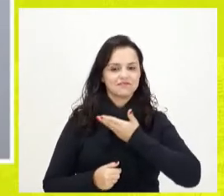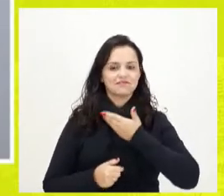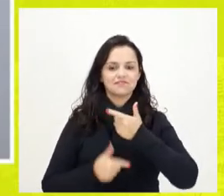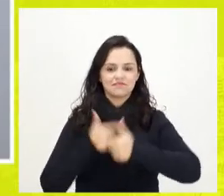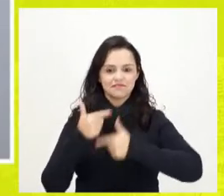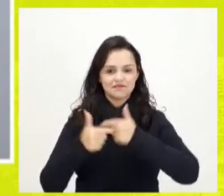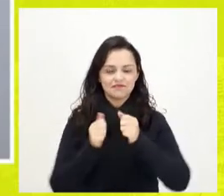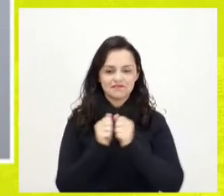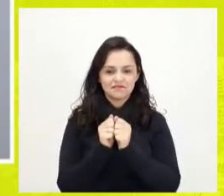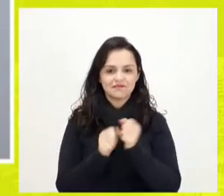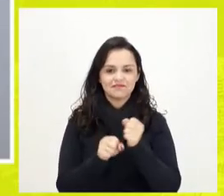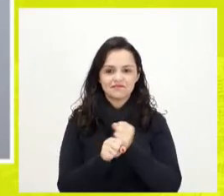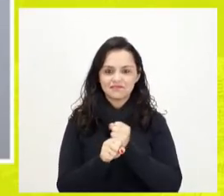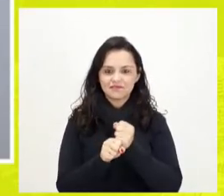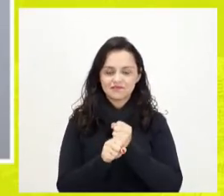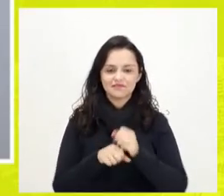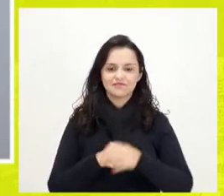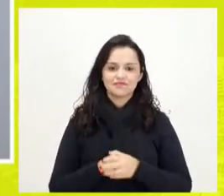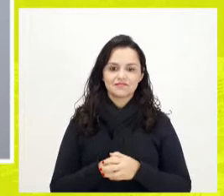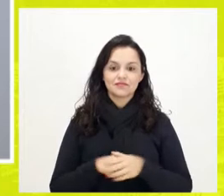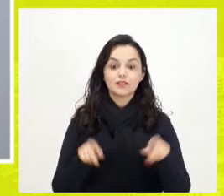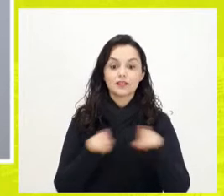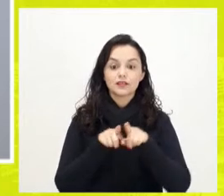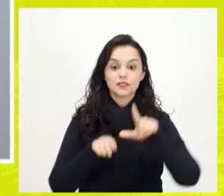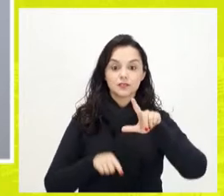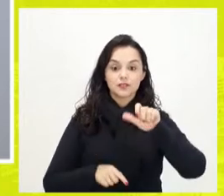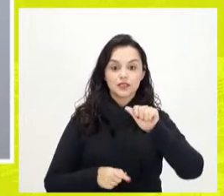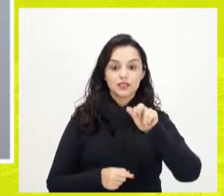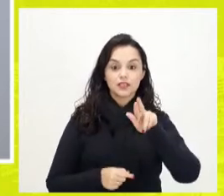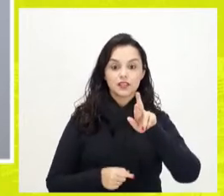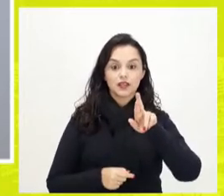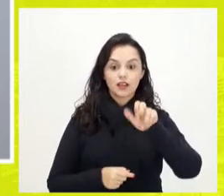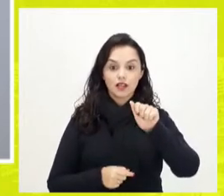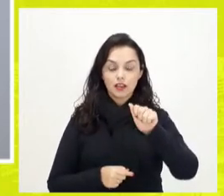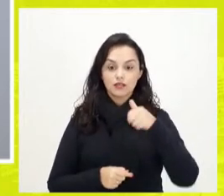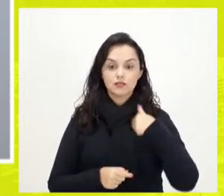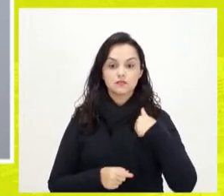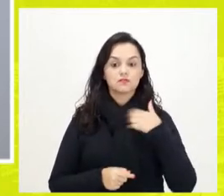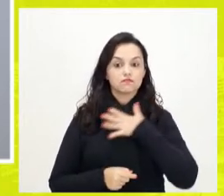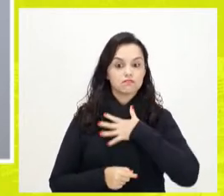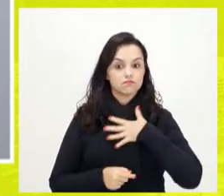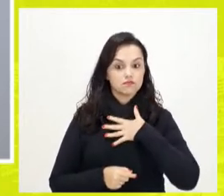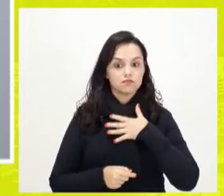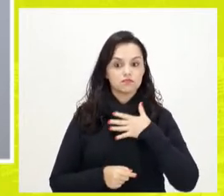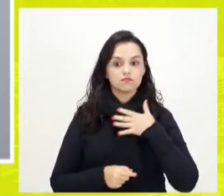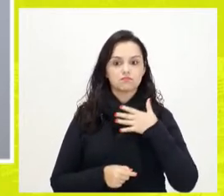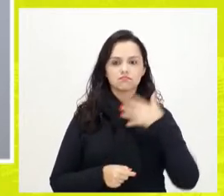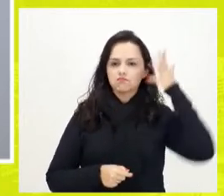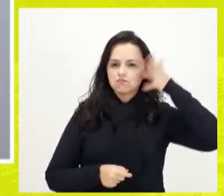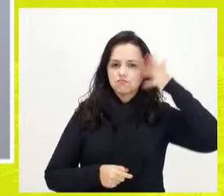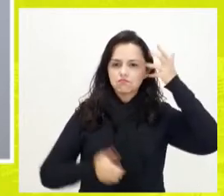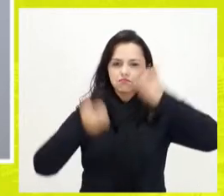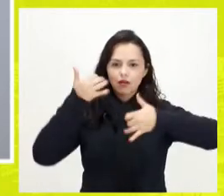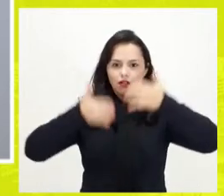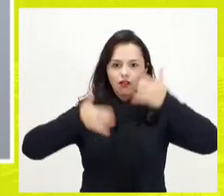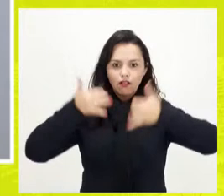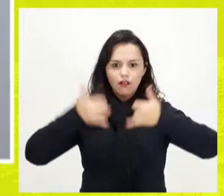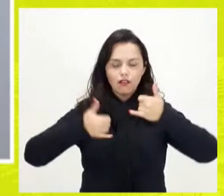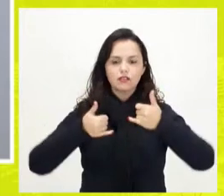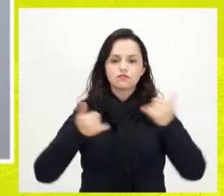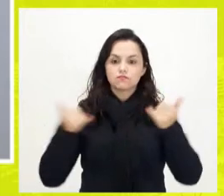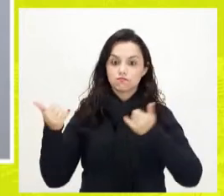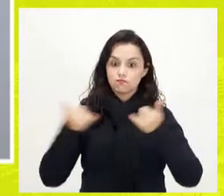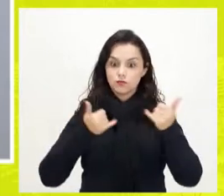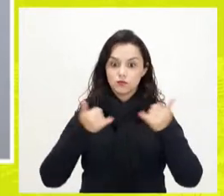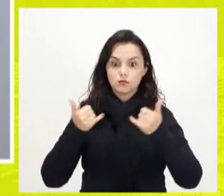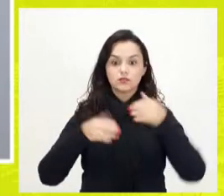be here with chris which is my colleague for such a long time and it's